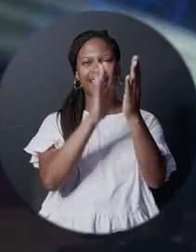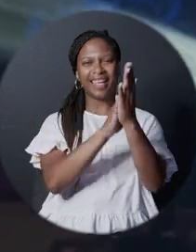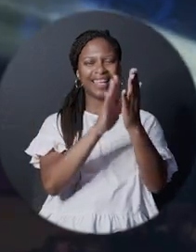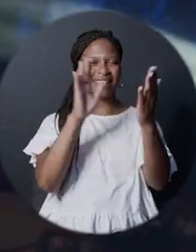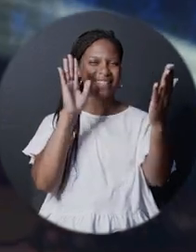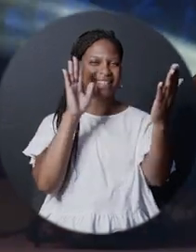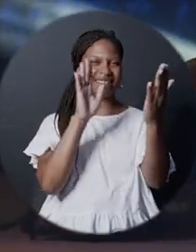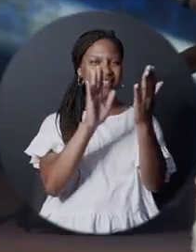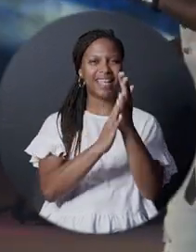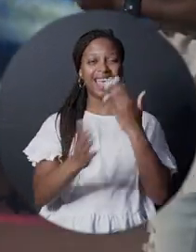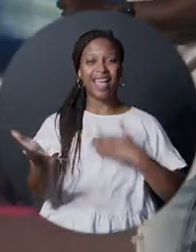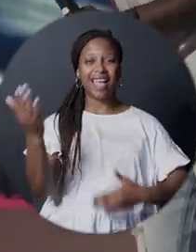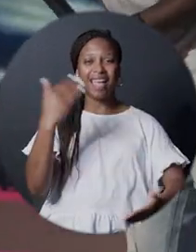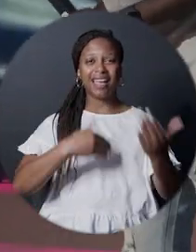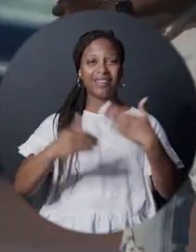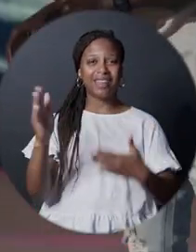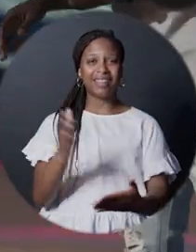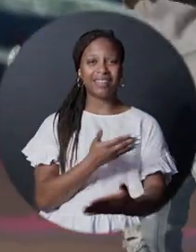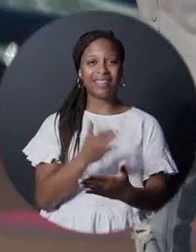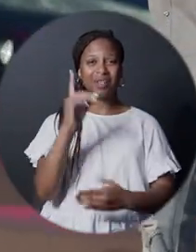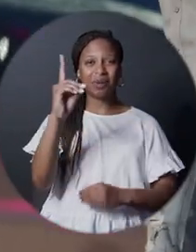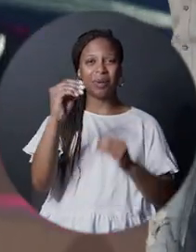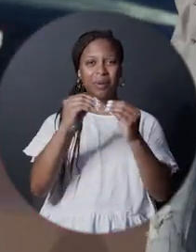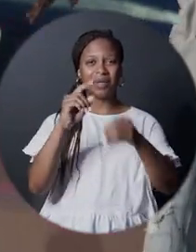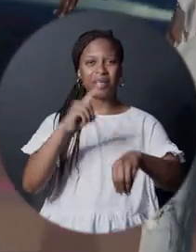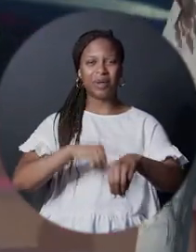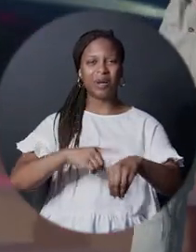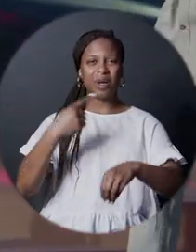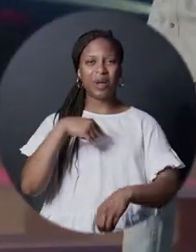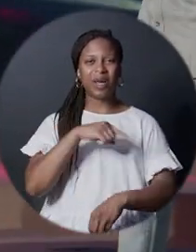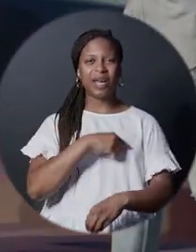Come on, let's sing it one more time. We offer praise.